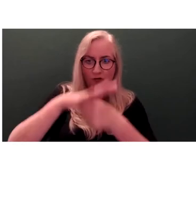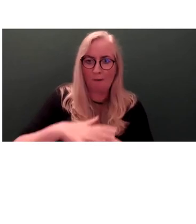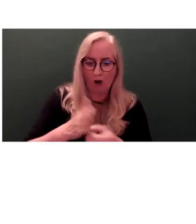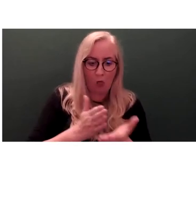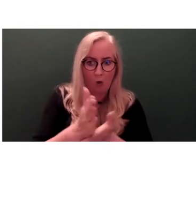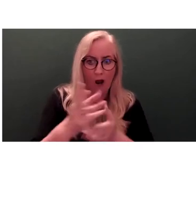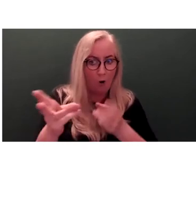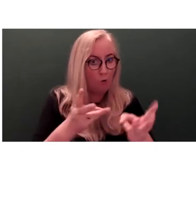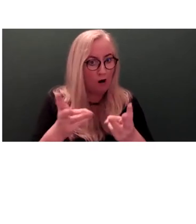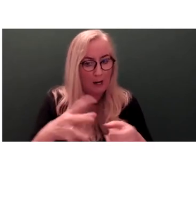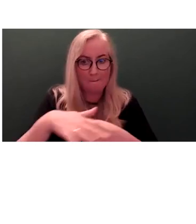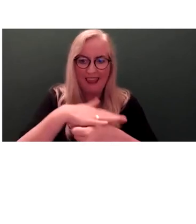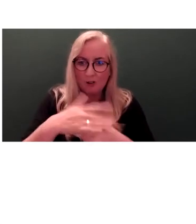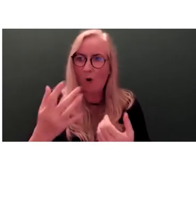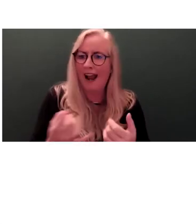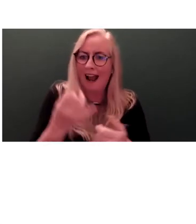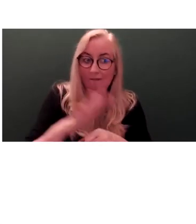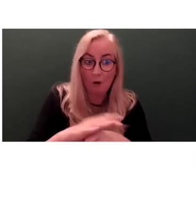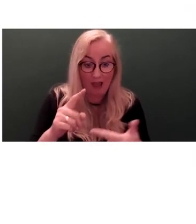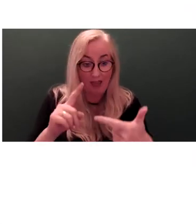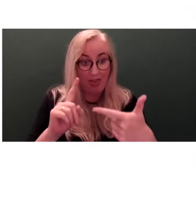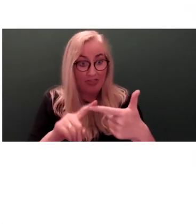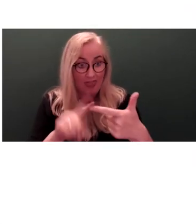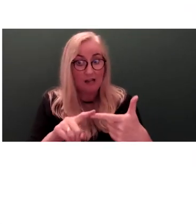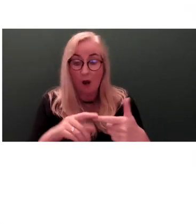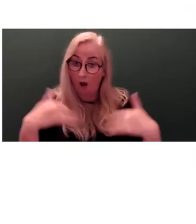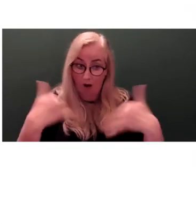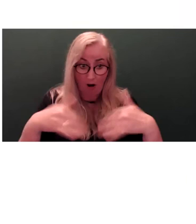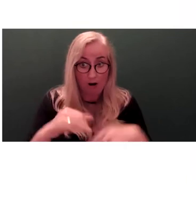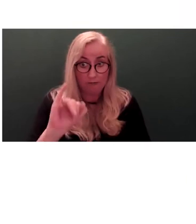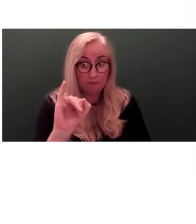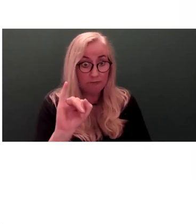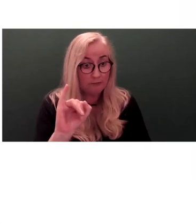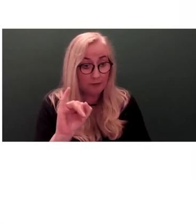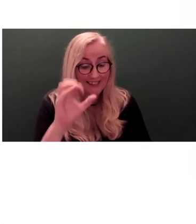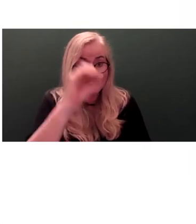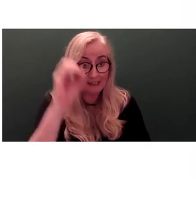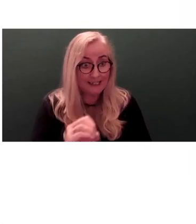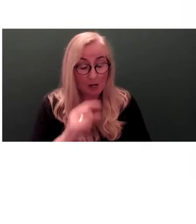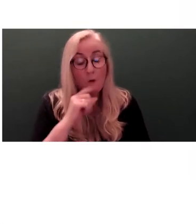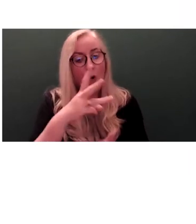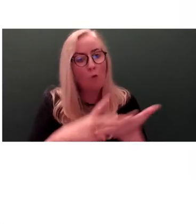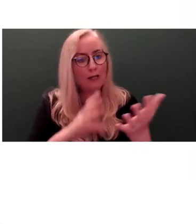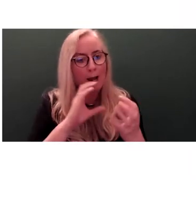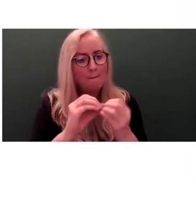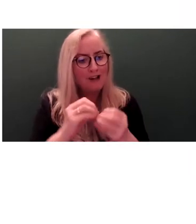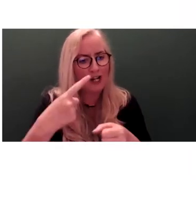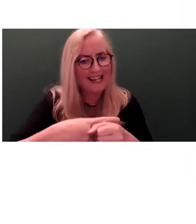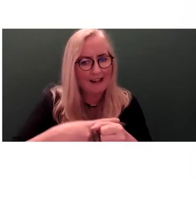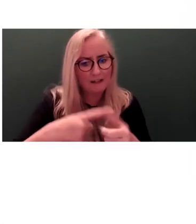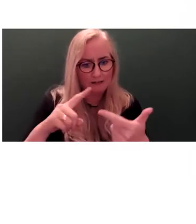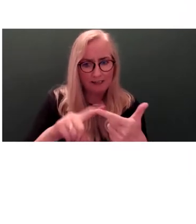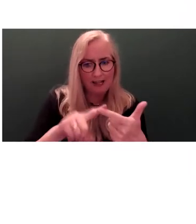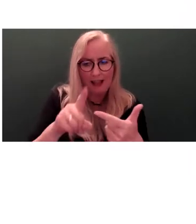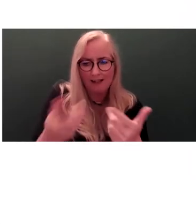the workplace. Okay. I think that's a tremendously troubling statistic, but I think it's worth bringing it up again and maybe feeding into the